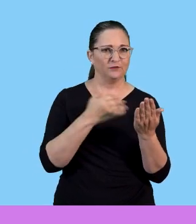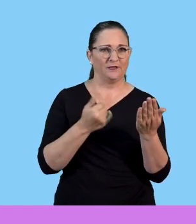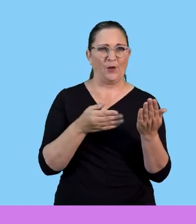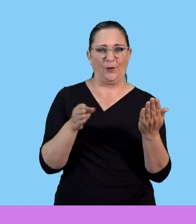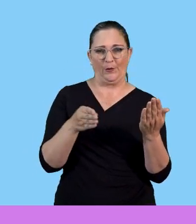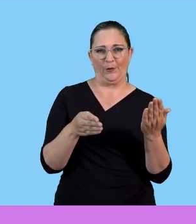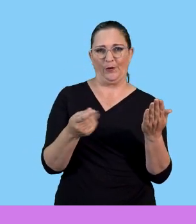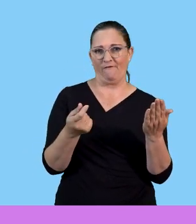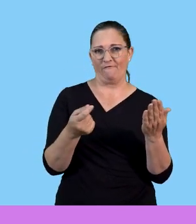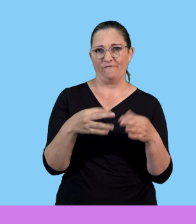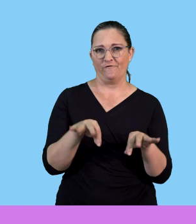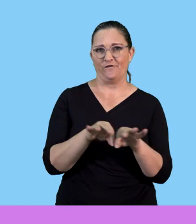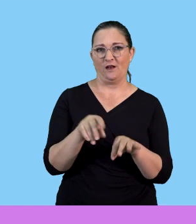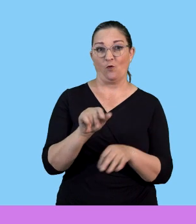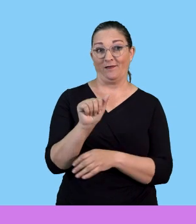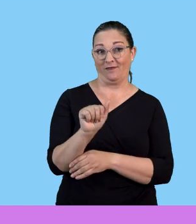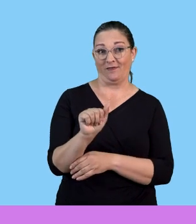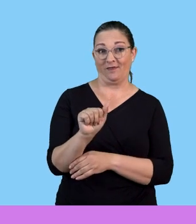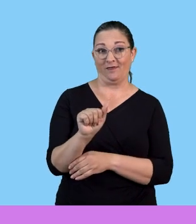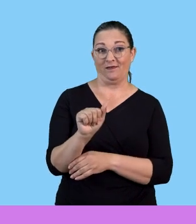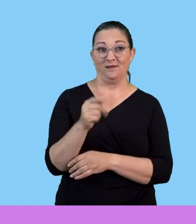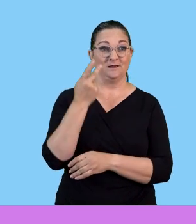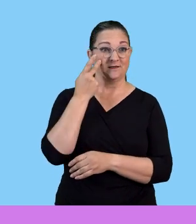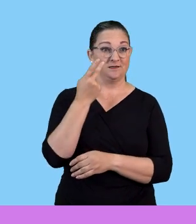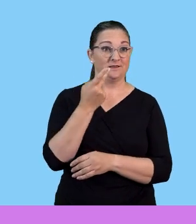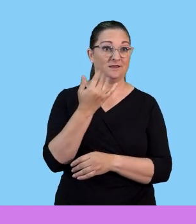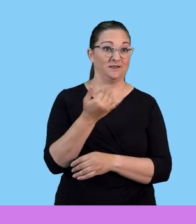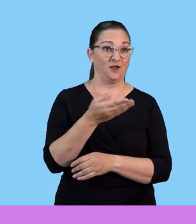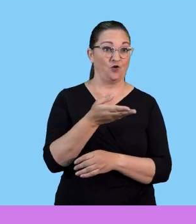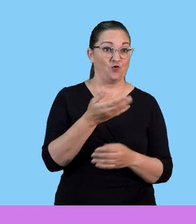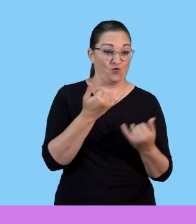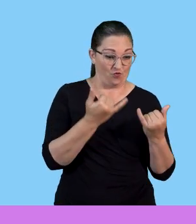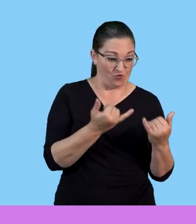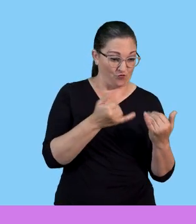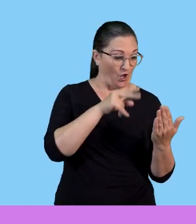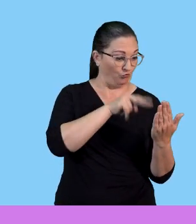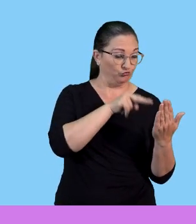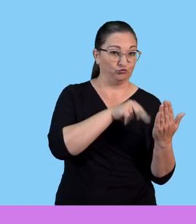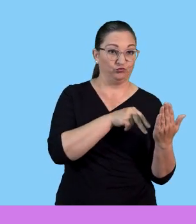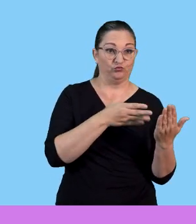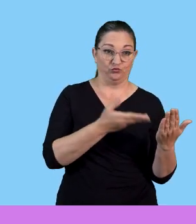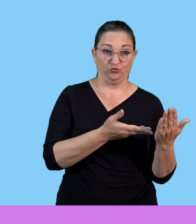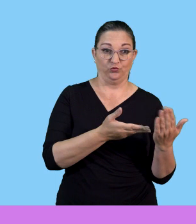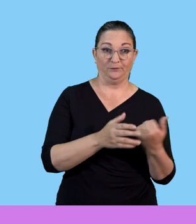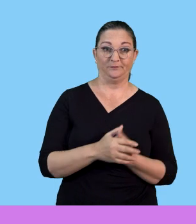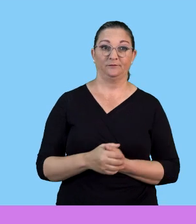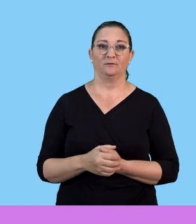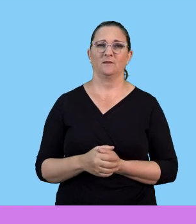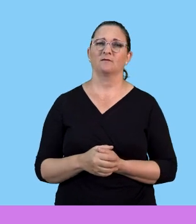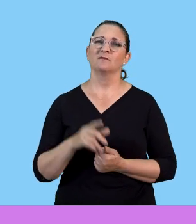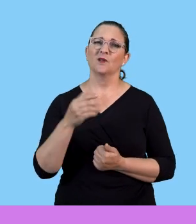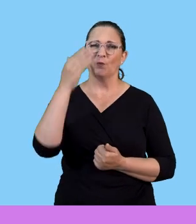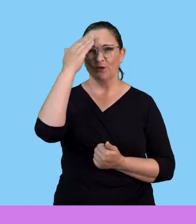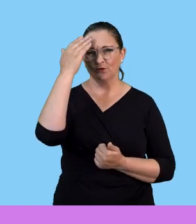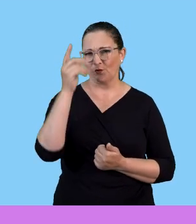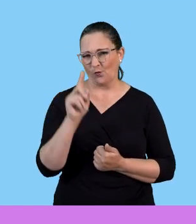A. Now, the missing value A is here by the current reading. So,